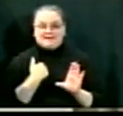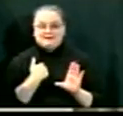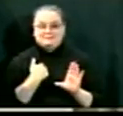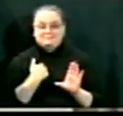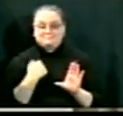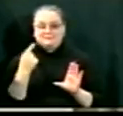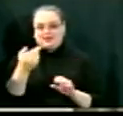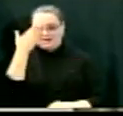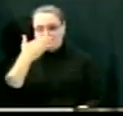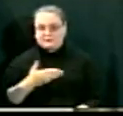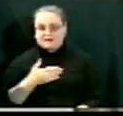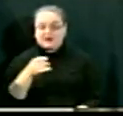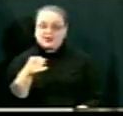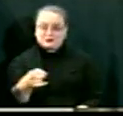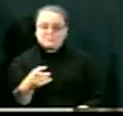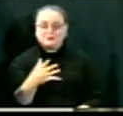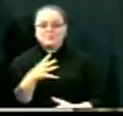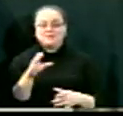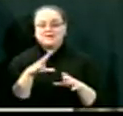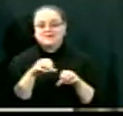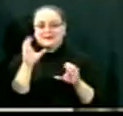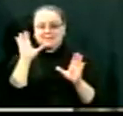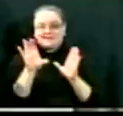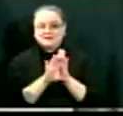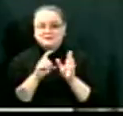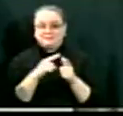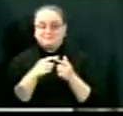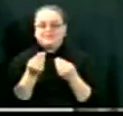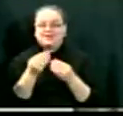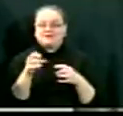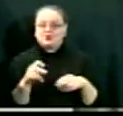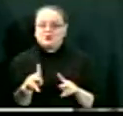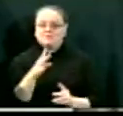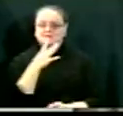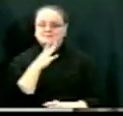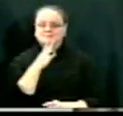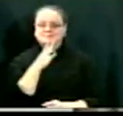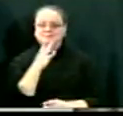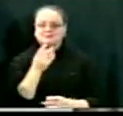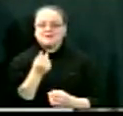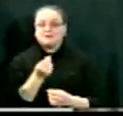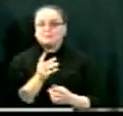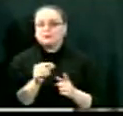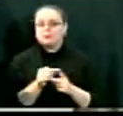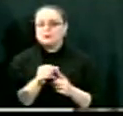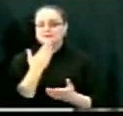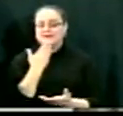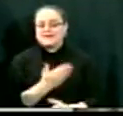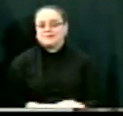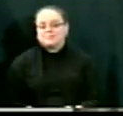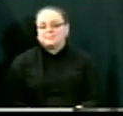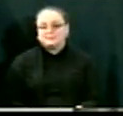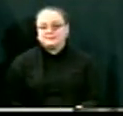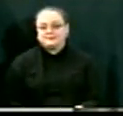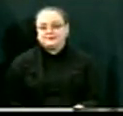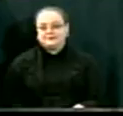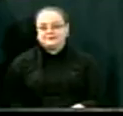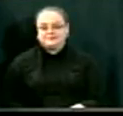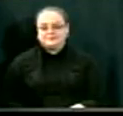down front and you, and we could take a picture and then give you an opportunity to say a few words. Thank you.